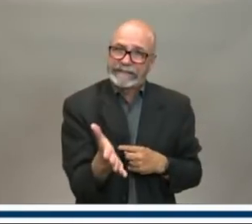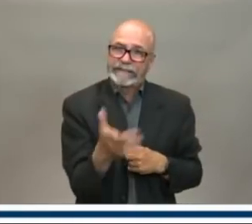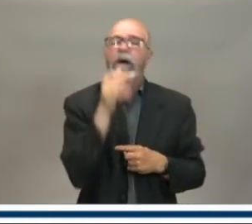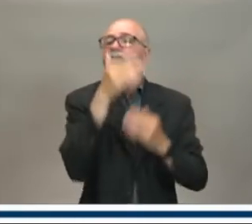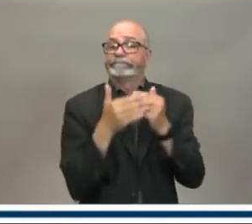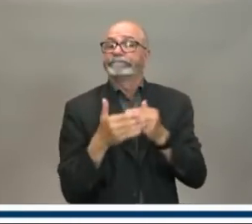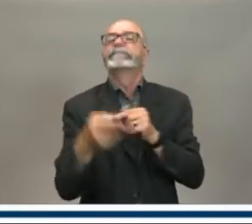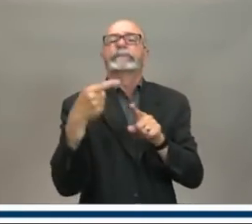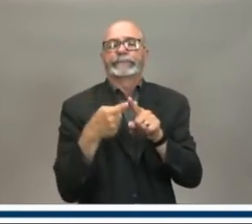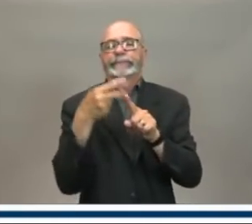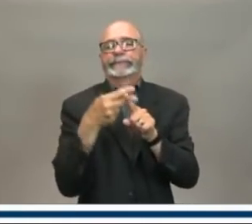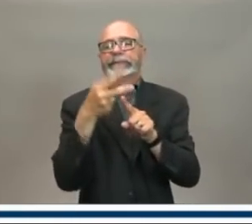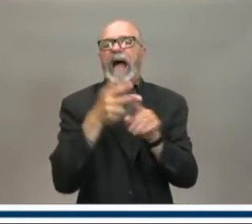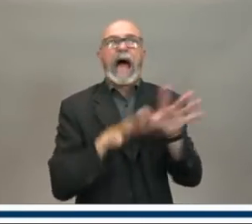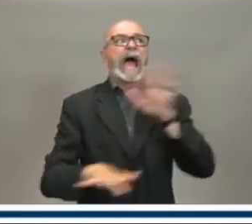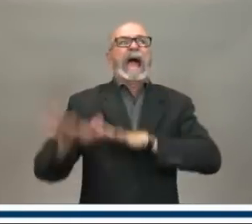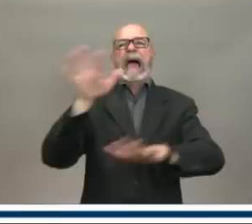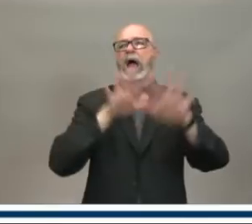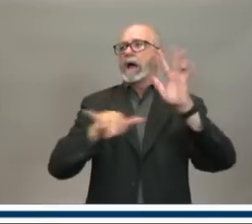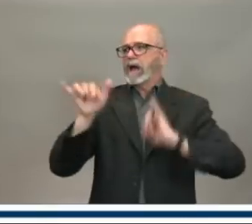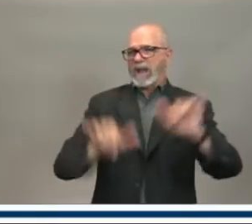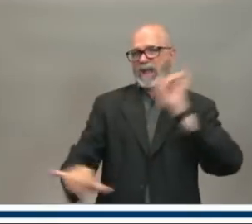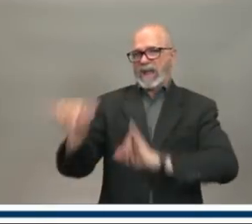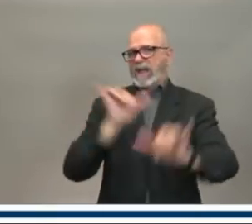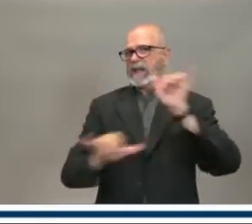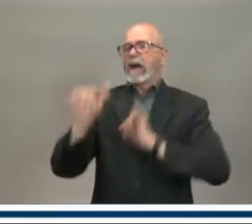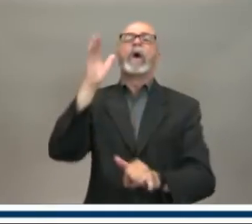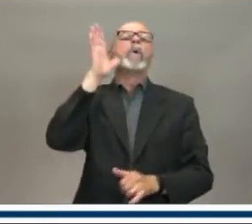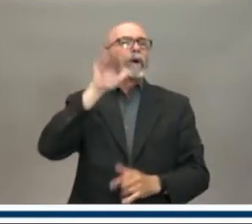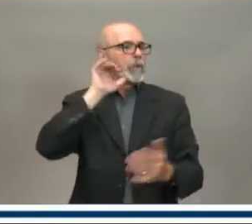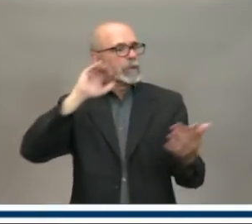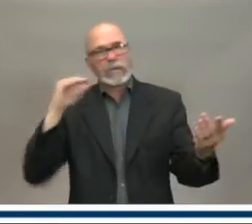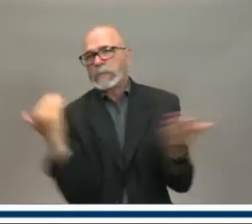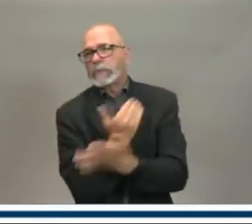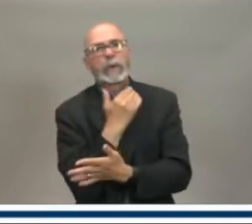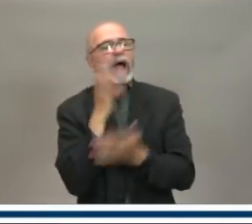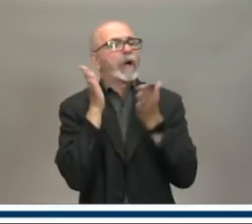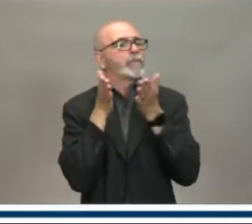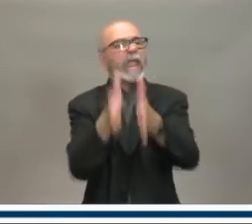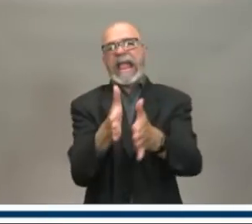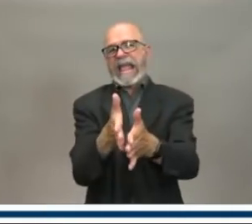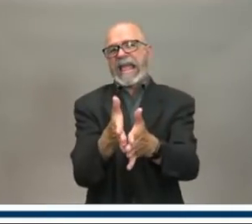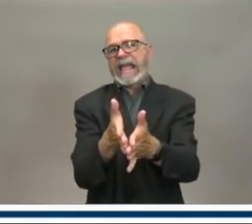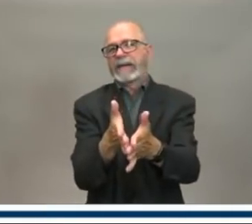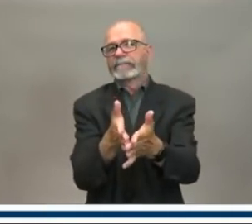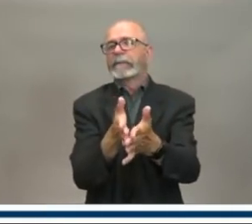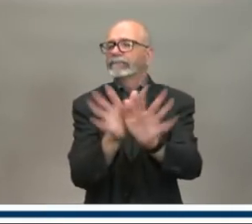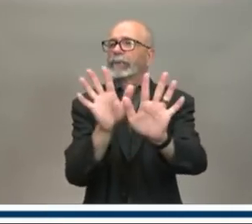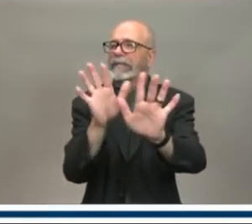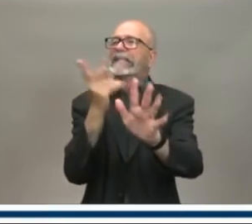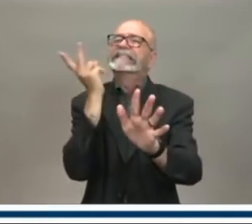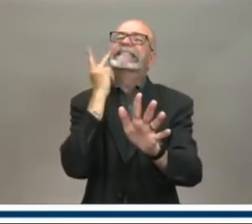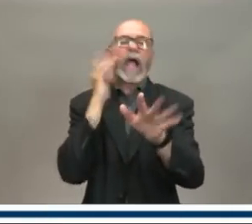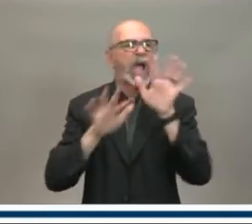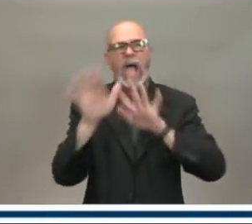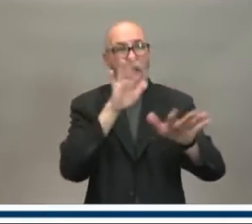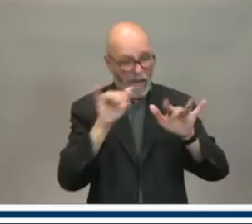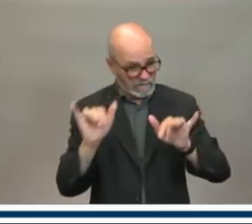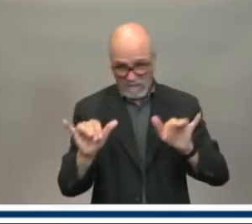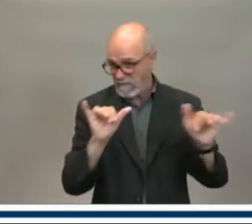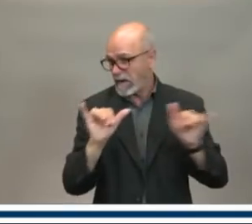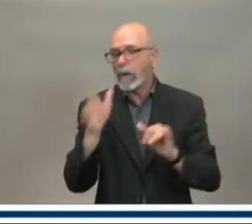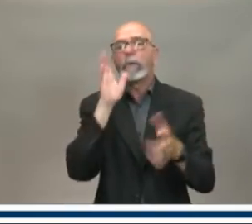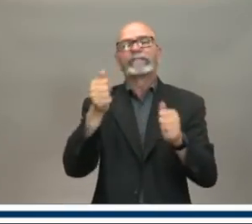into recovery, but it is part of how we live with COVID, find an appropriate level of control that allows us to continue